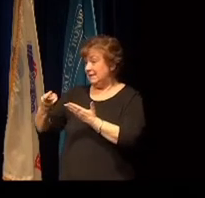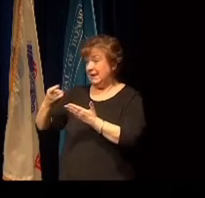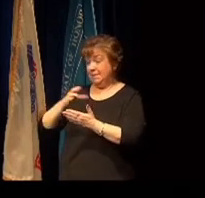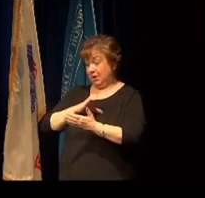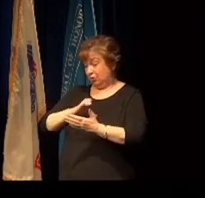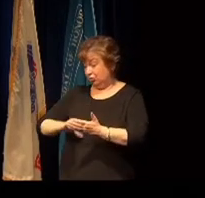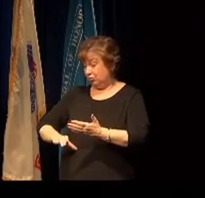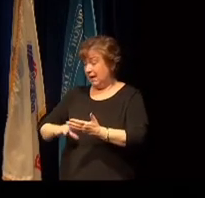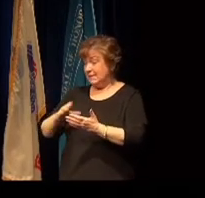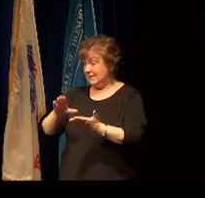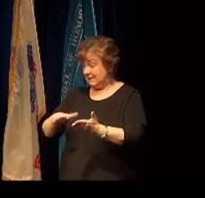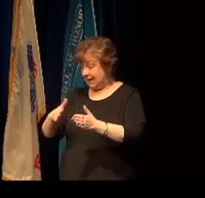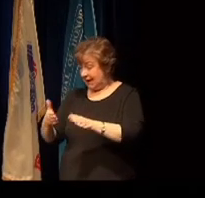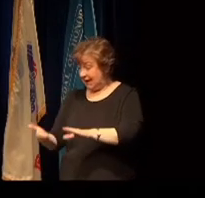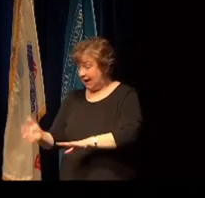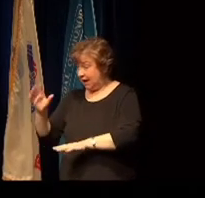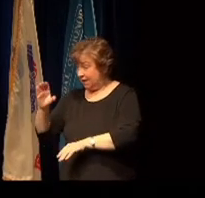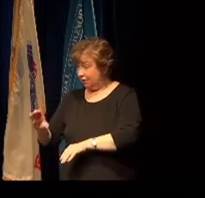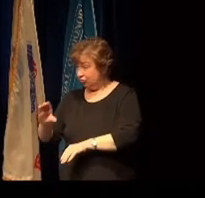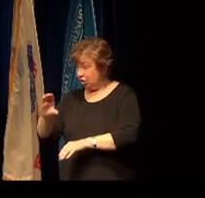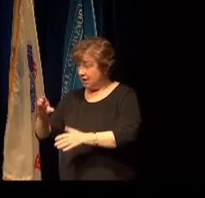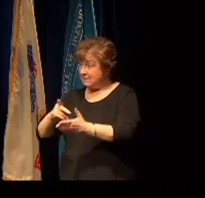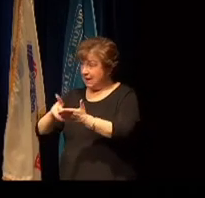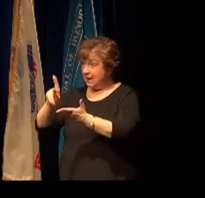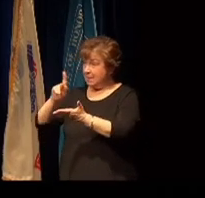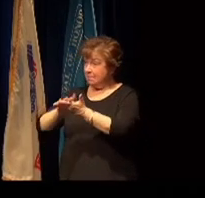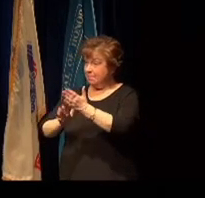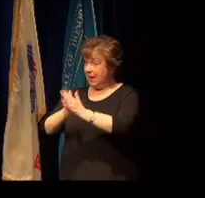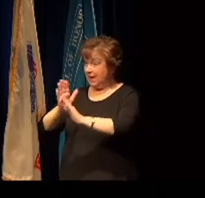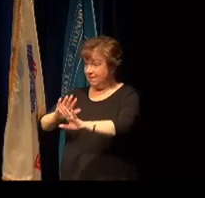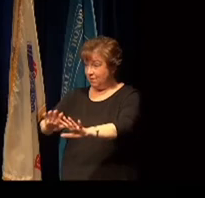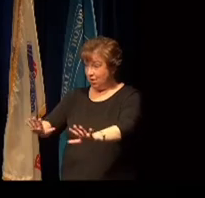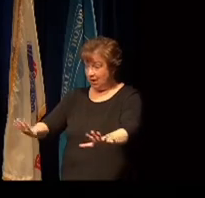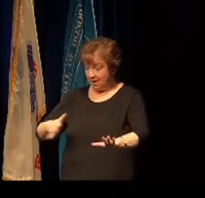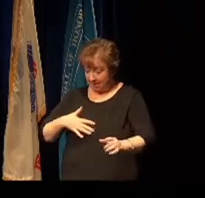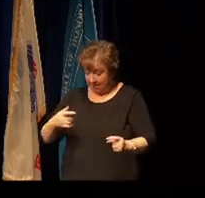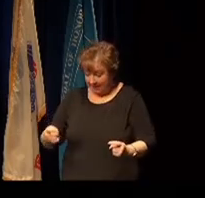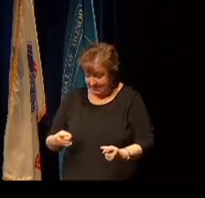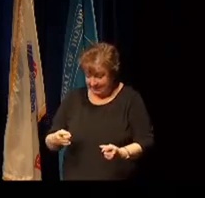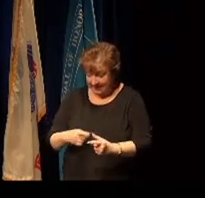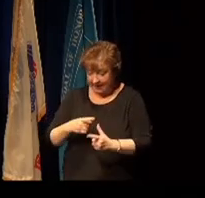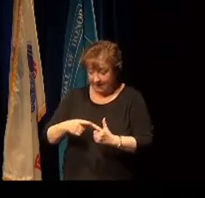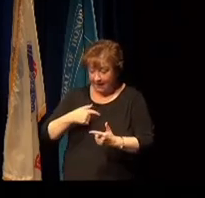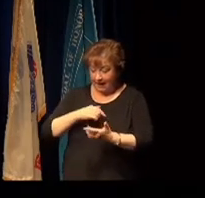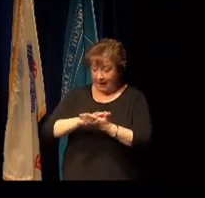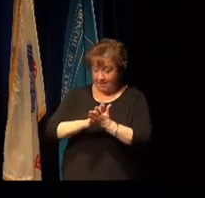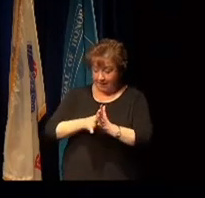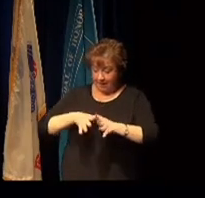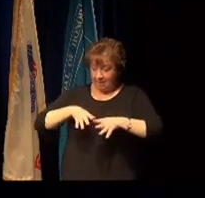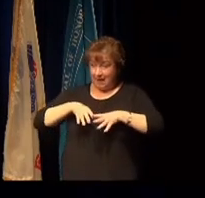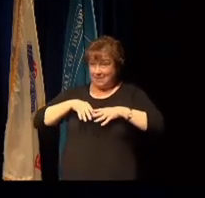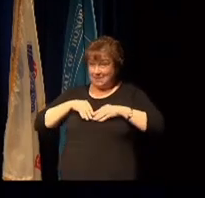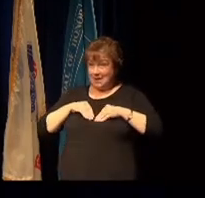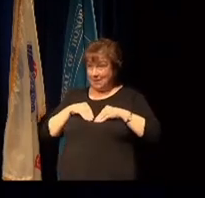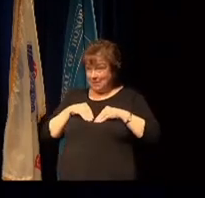pay for my sins so I could be made acceptable and holy to him. And the Bible